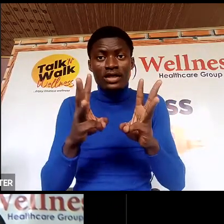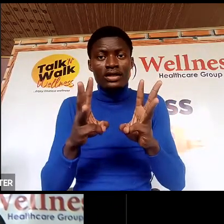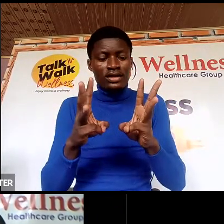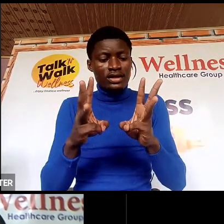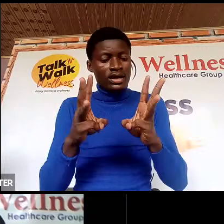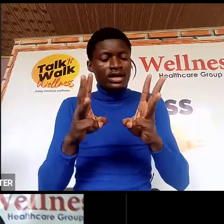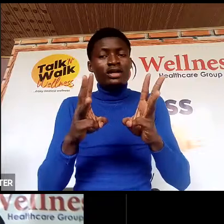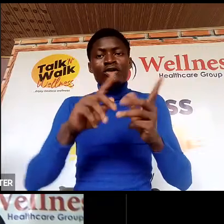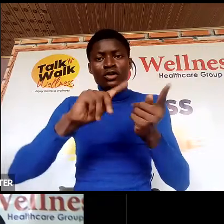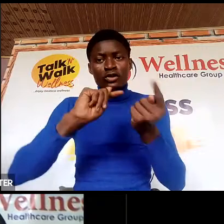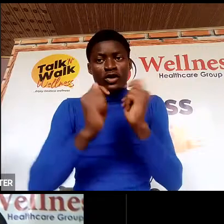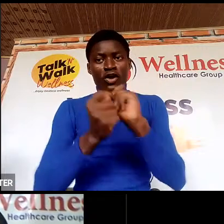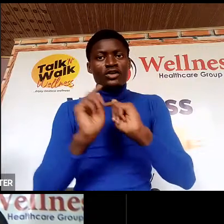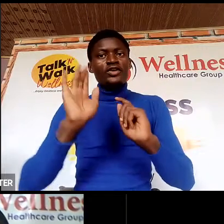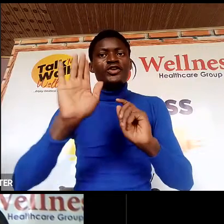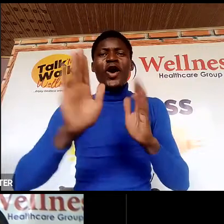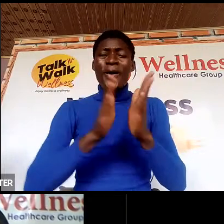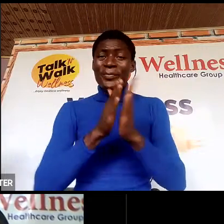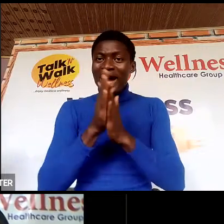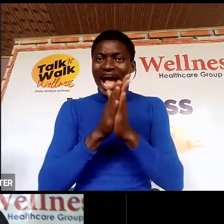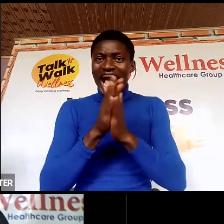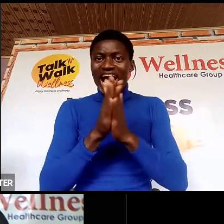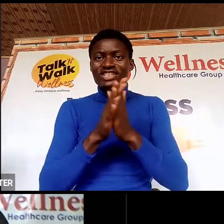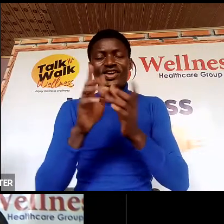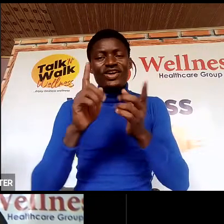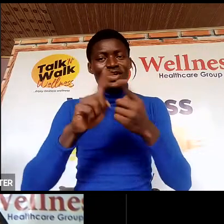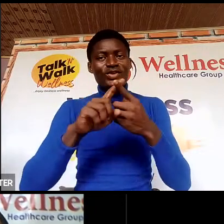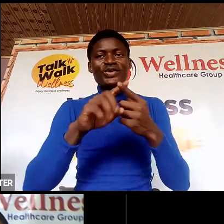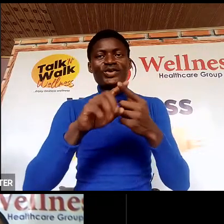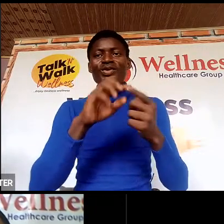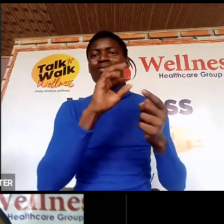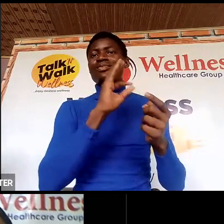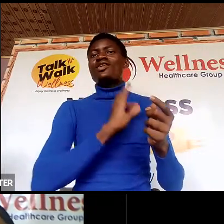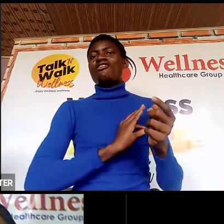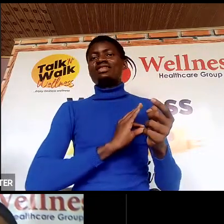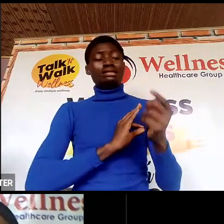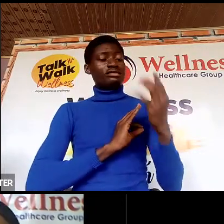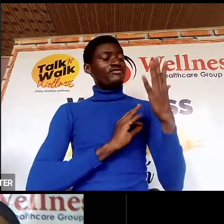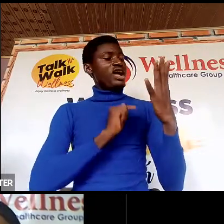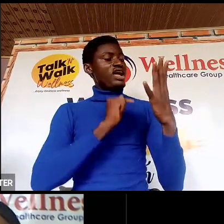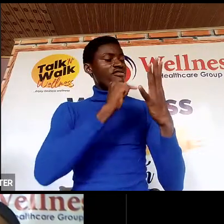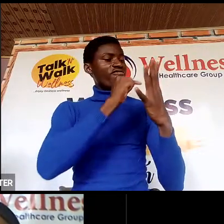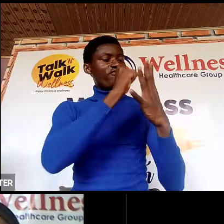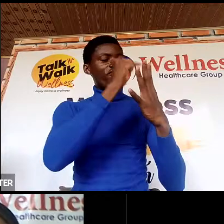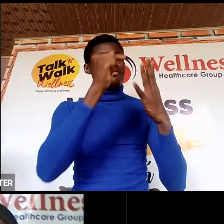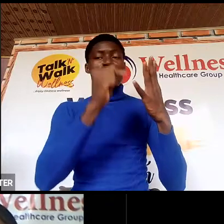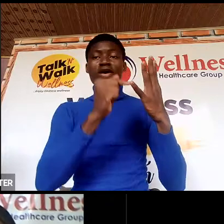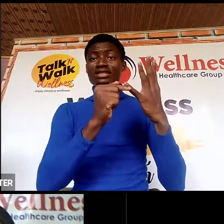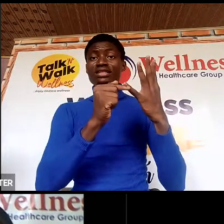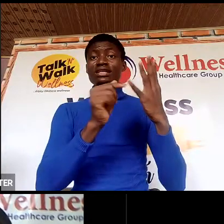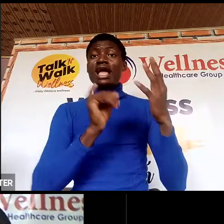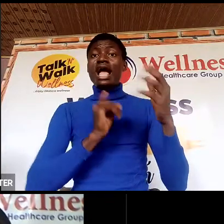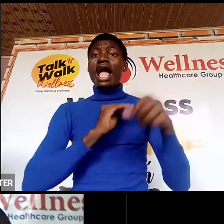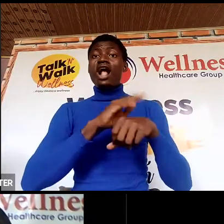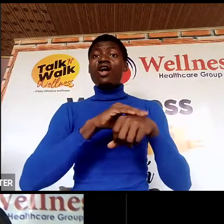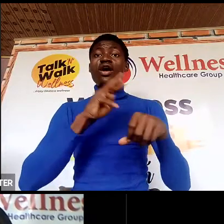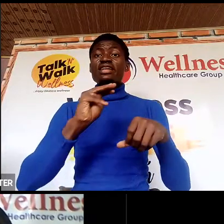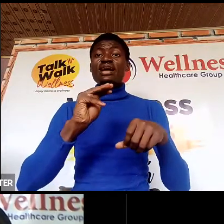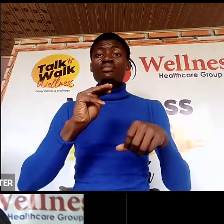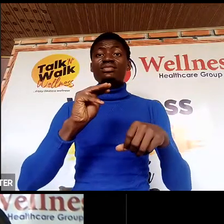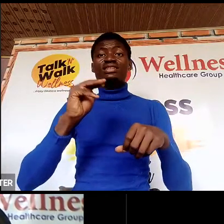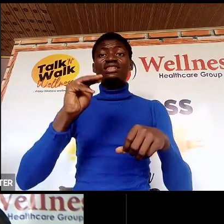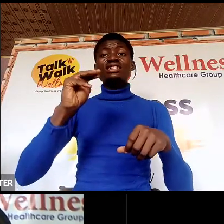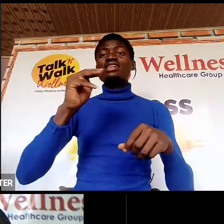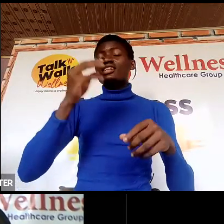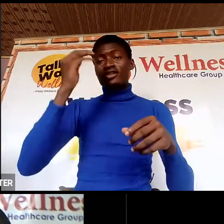points are good. I call them the nuggets of good money habits, of developing a good money habits,